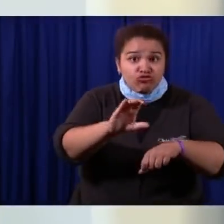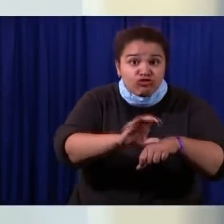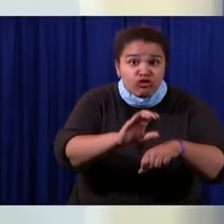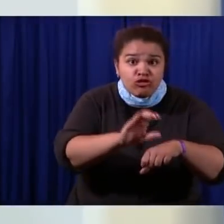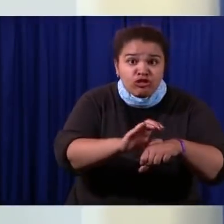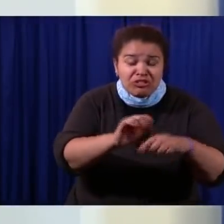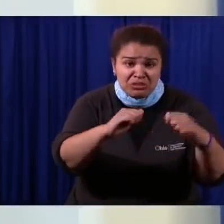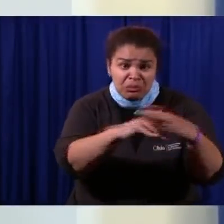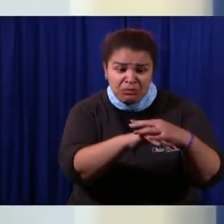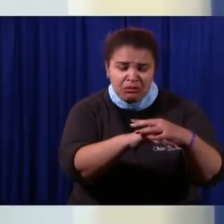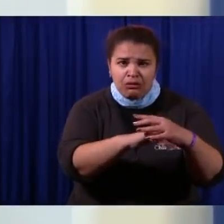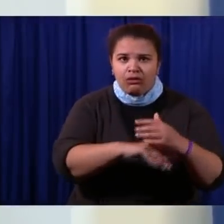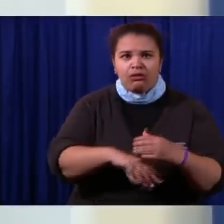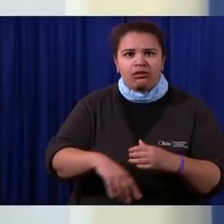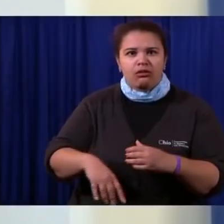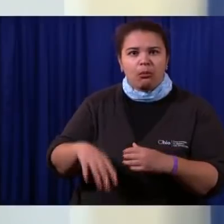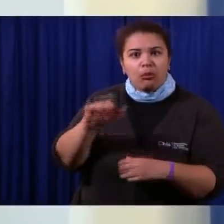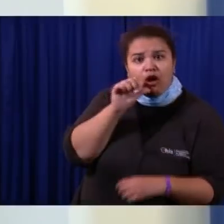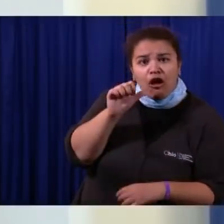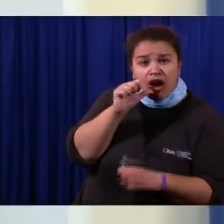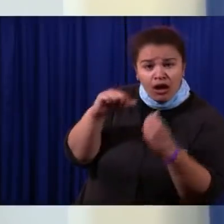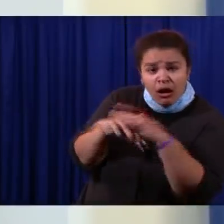restaurants, at work?